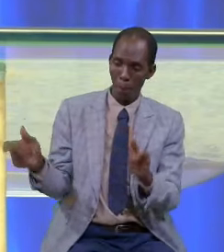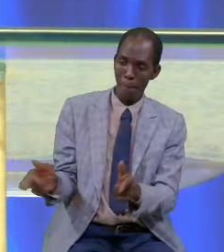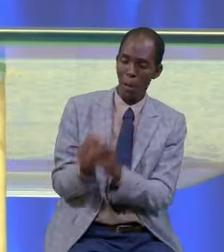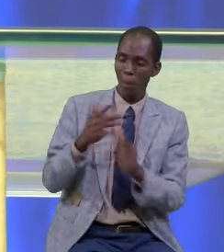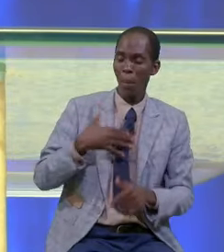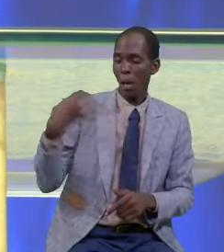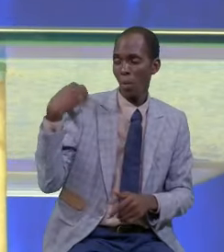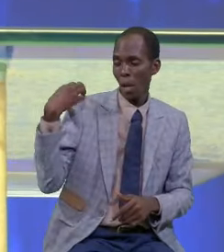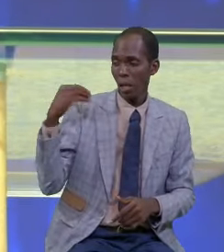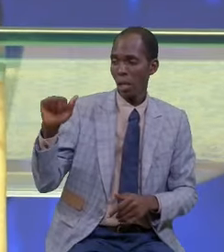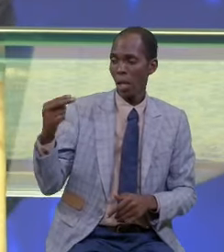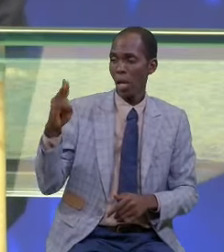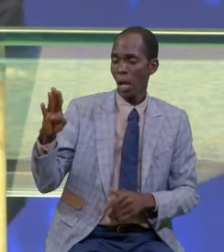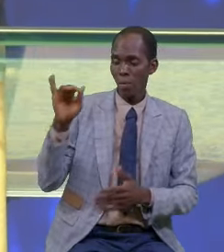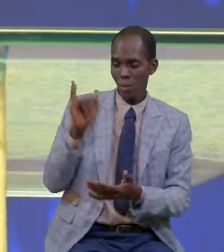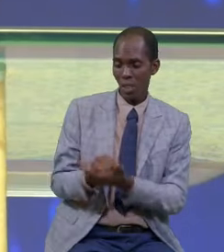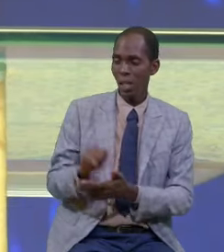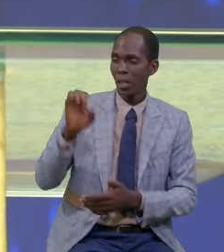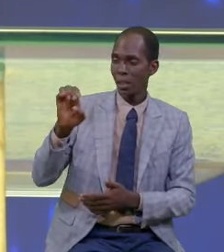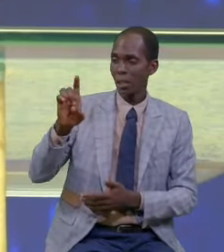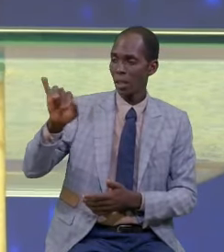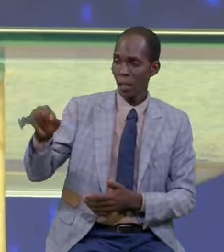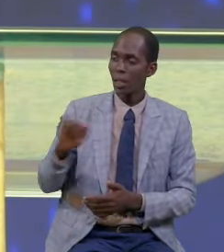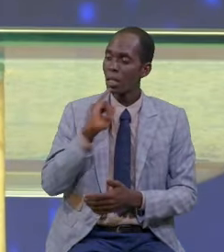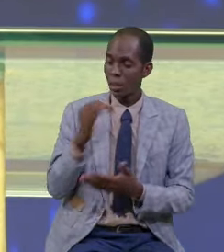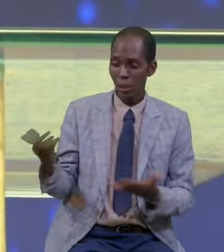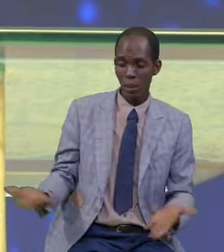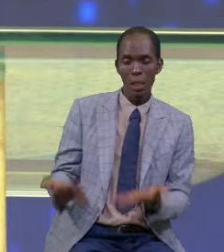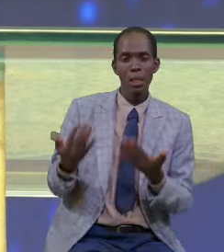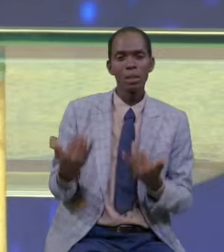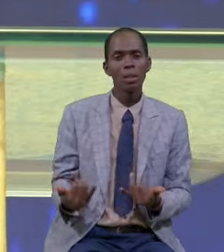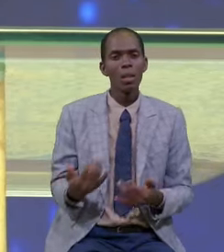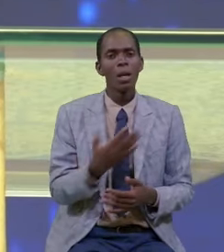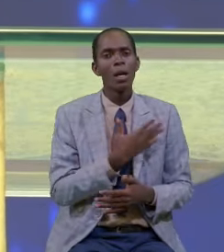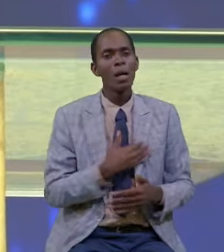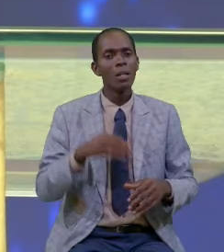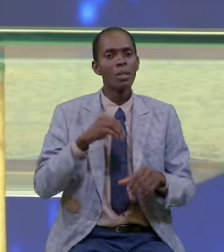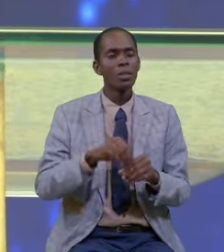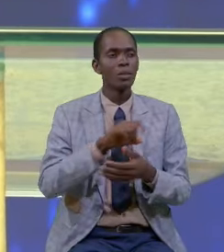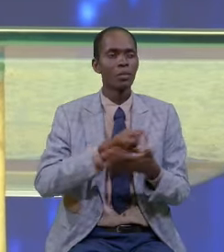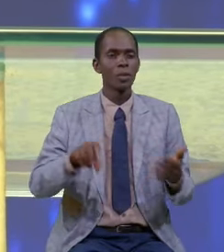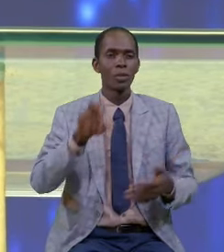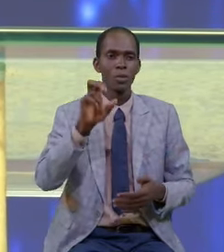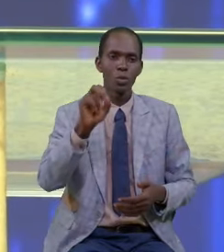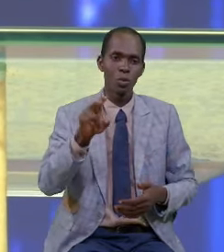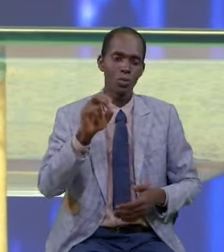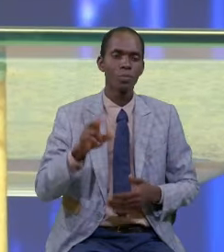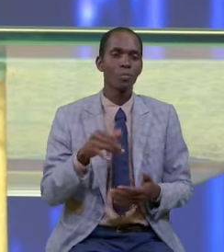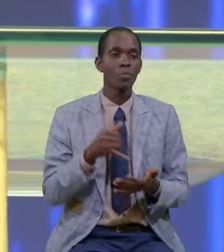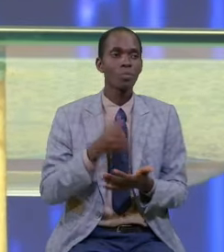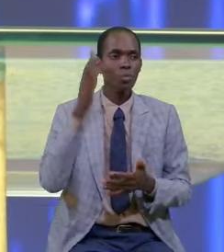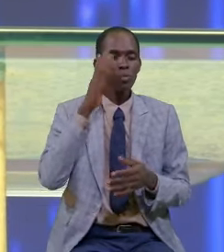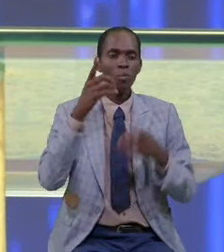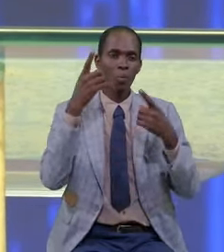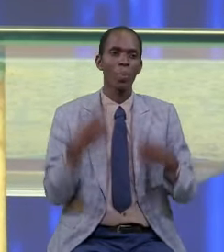Elijah is here. Look at verse 12. And it shall come to pass, as